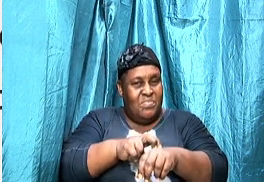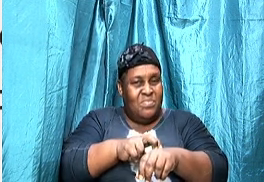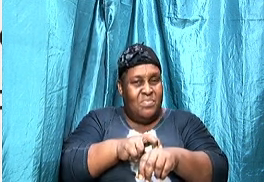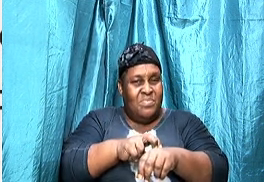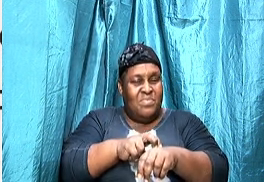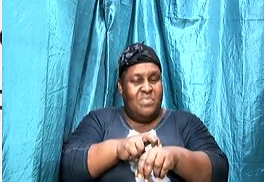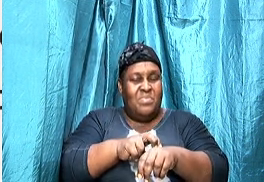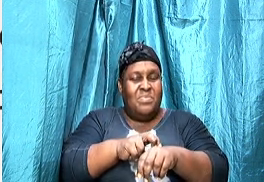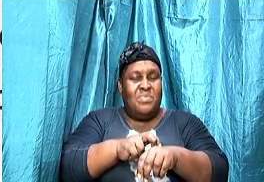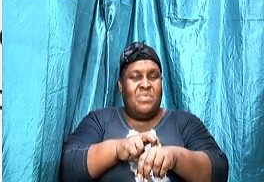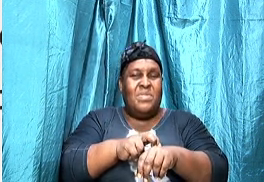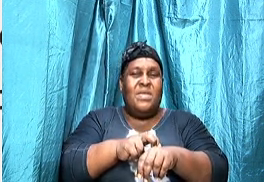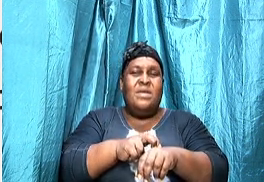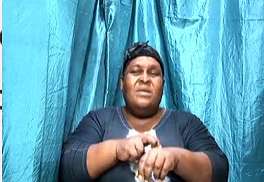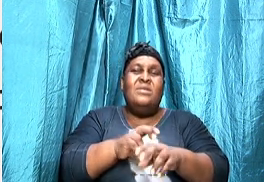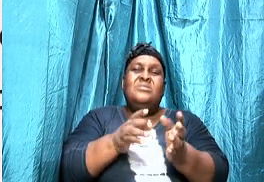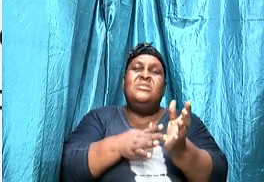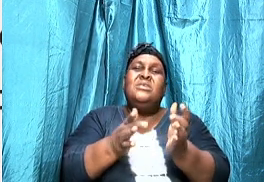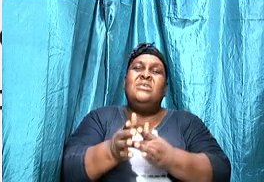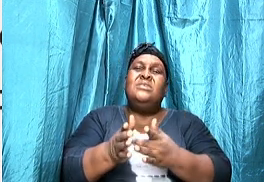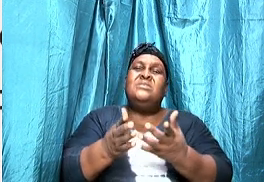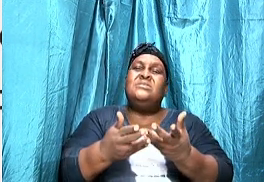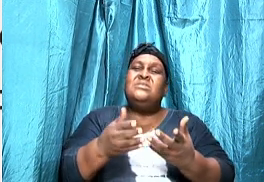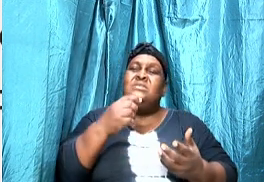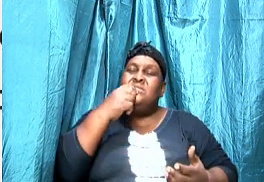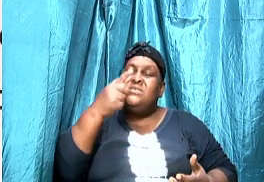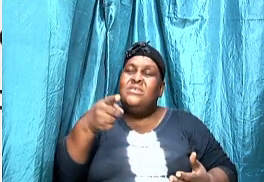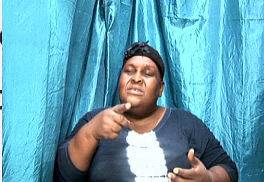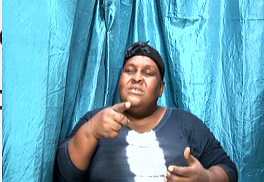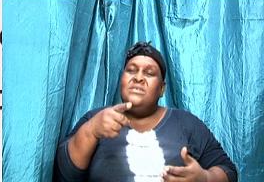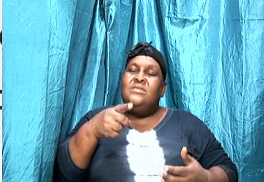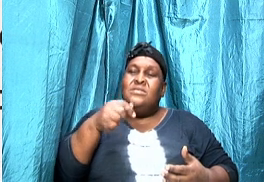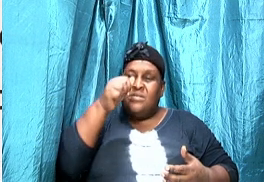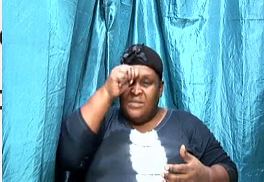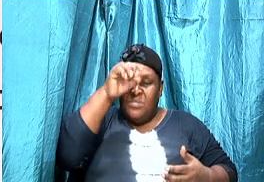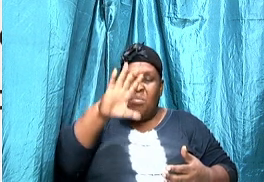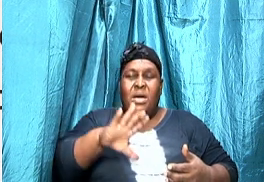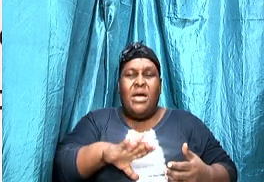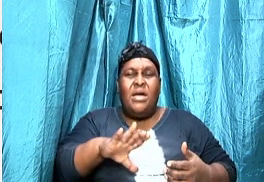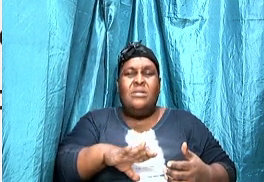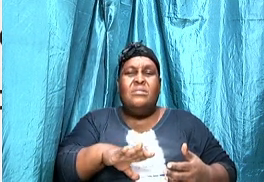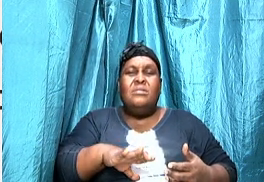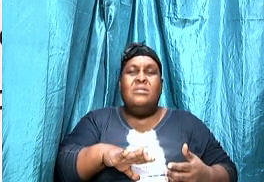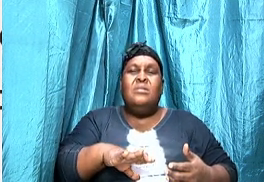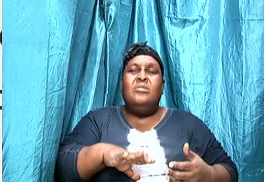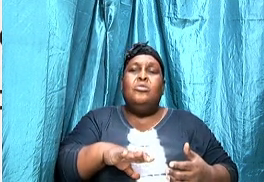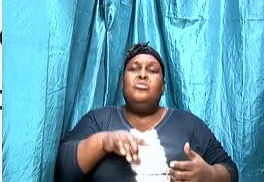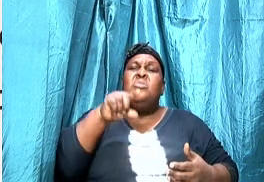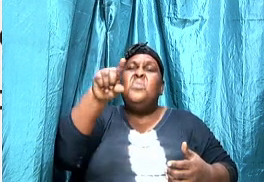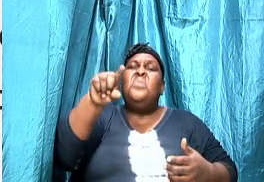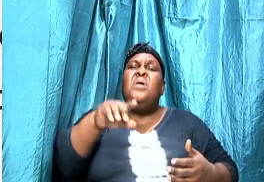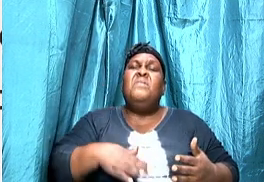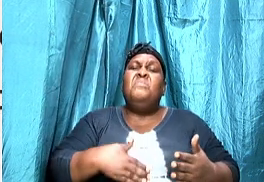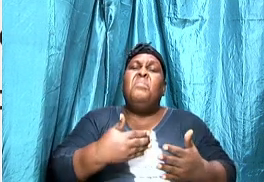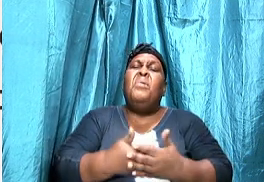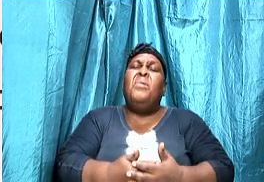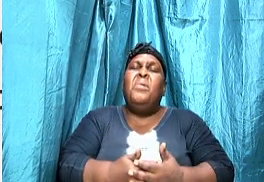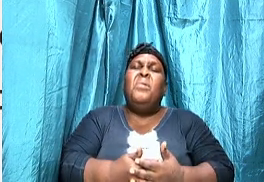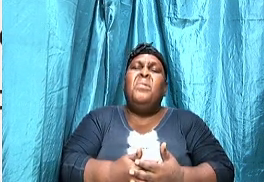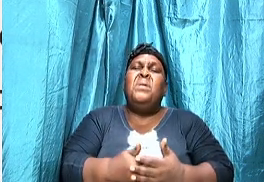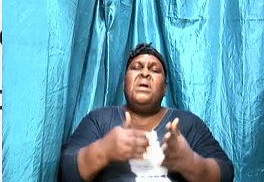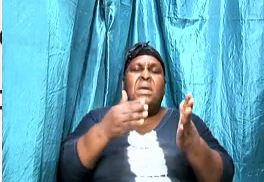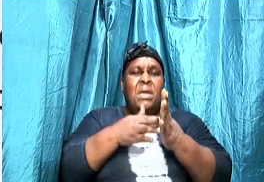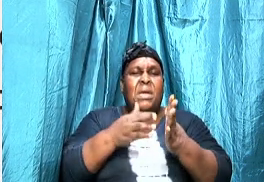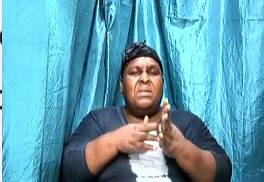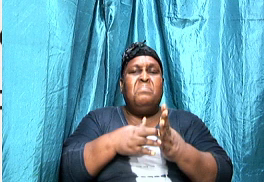being, he said to Nicodemus, you have to be born again. He said, that which is born of the flesh is flesh. That which is born of